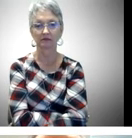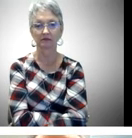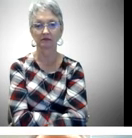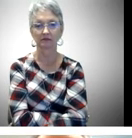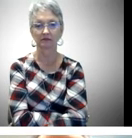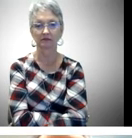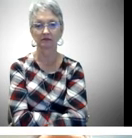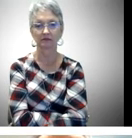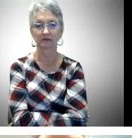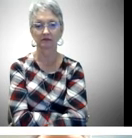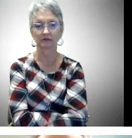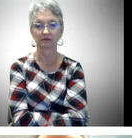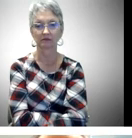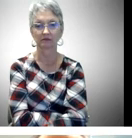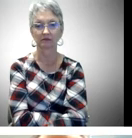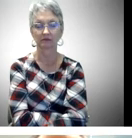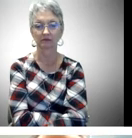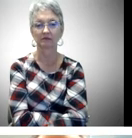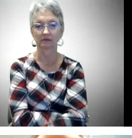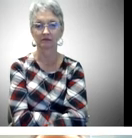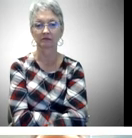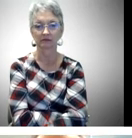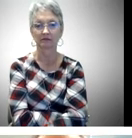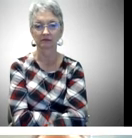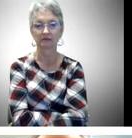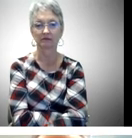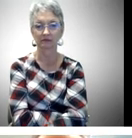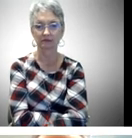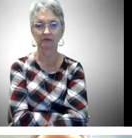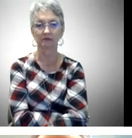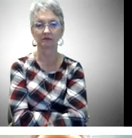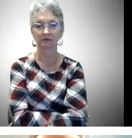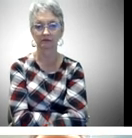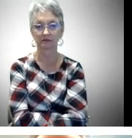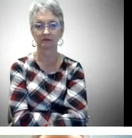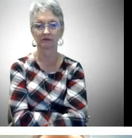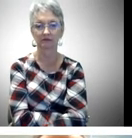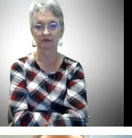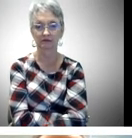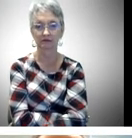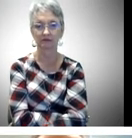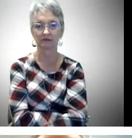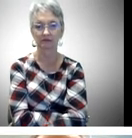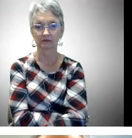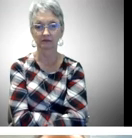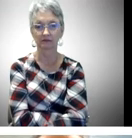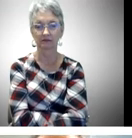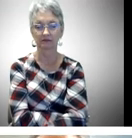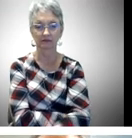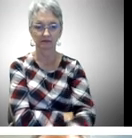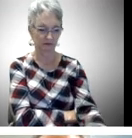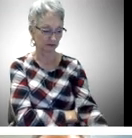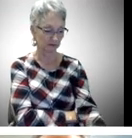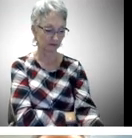not my clients had the ability for me to represent them. And I think in the legal profession, we do that all the